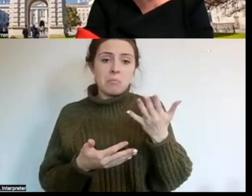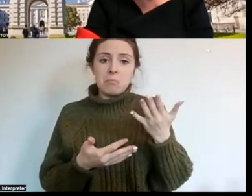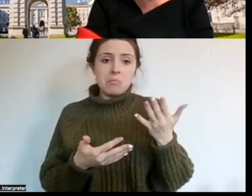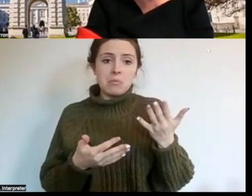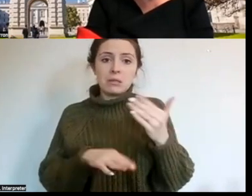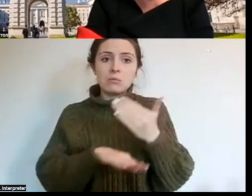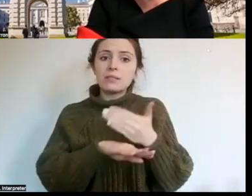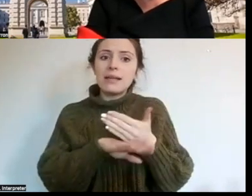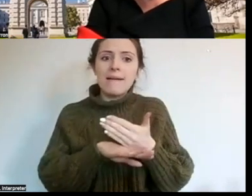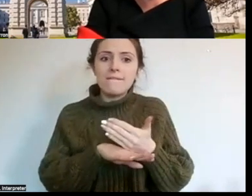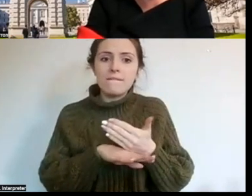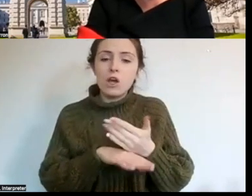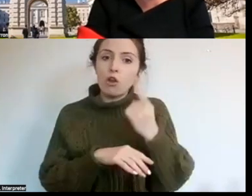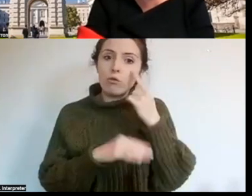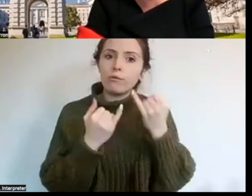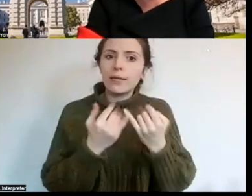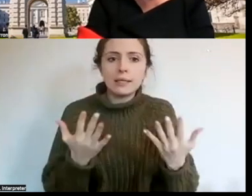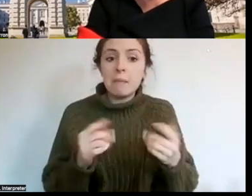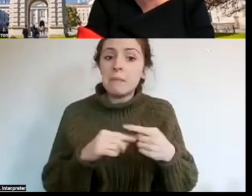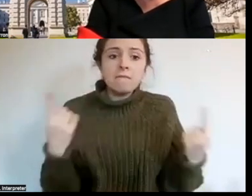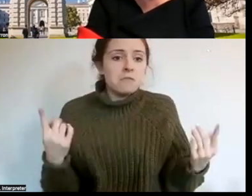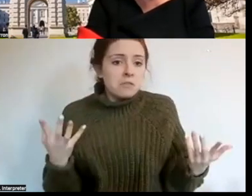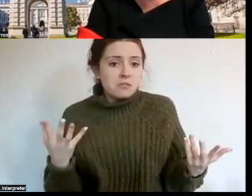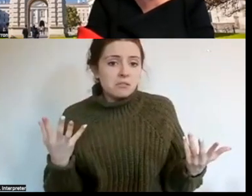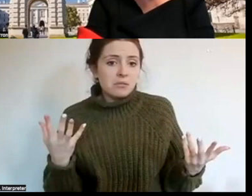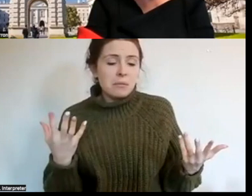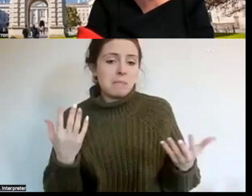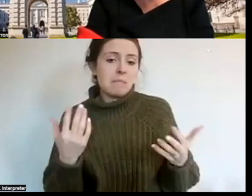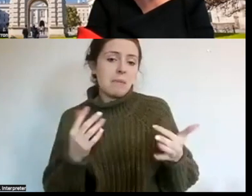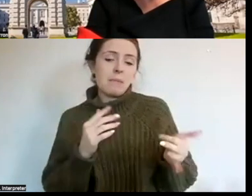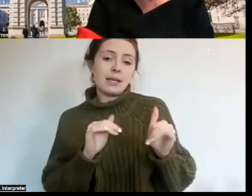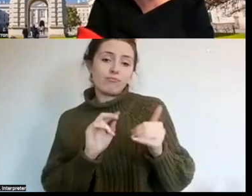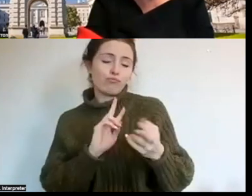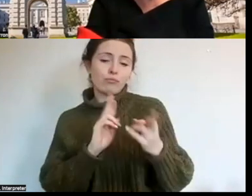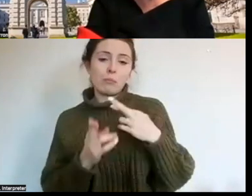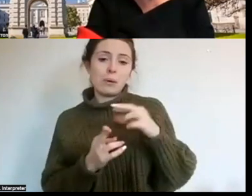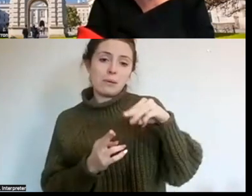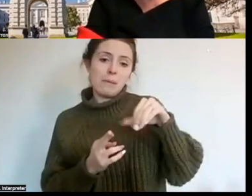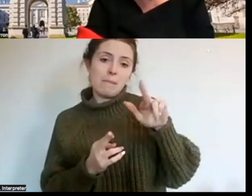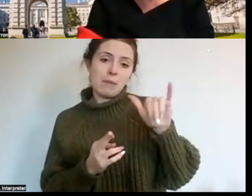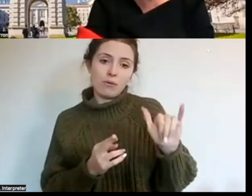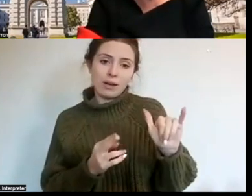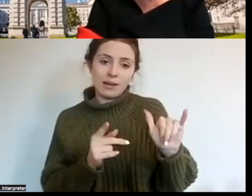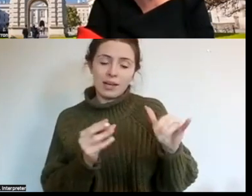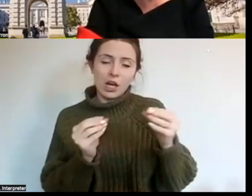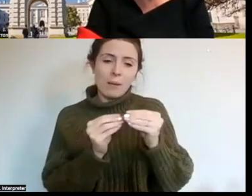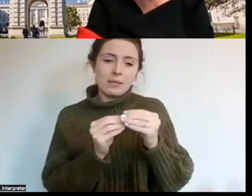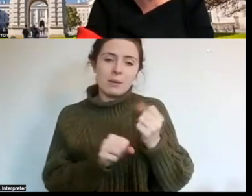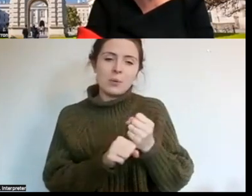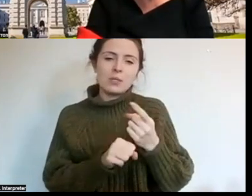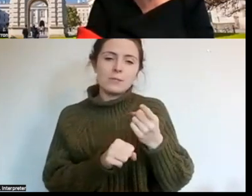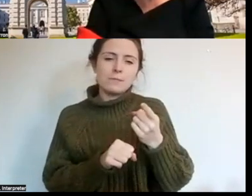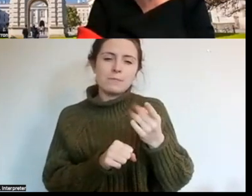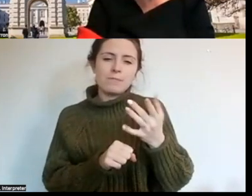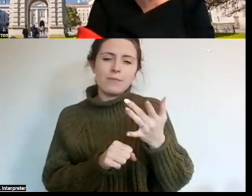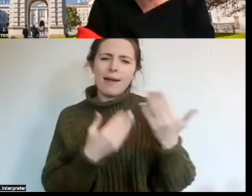look like. It may be very different, and that may answer some of Mary's queries as well around our comments around how we